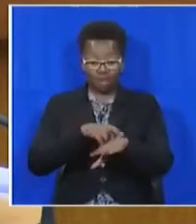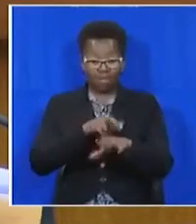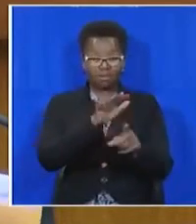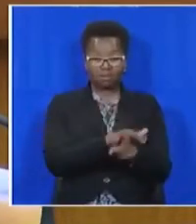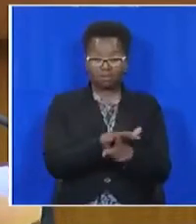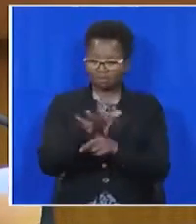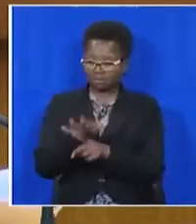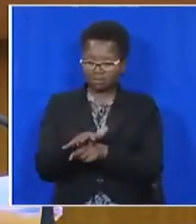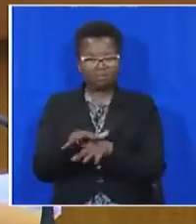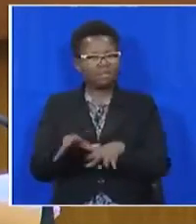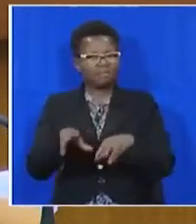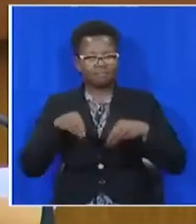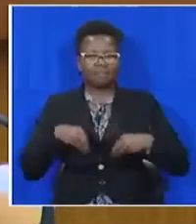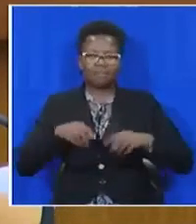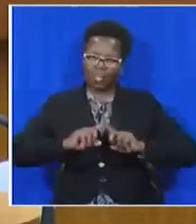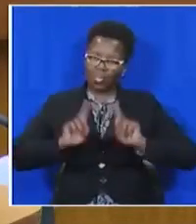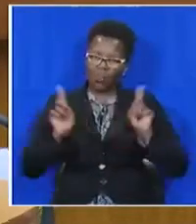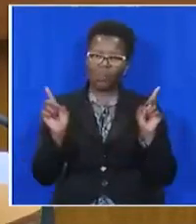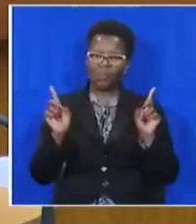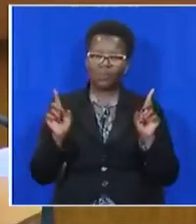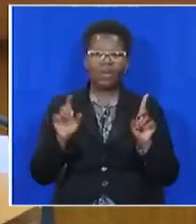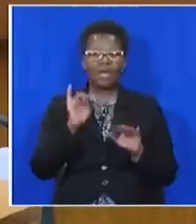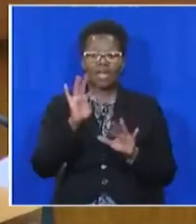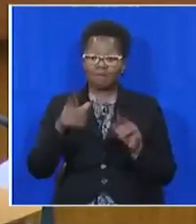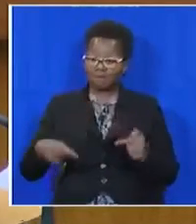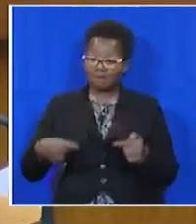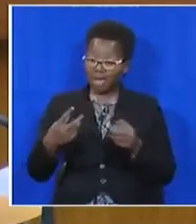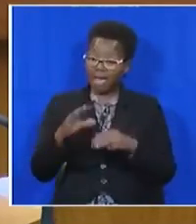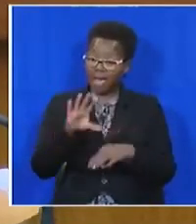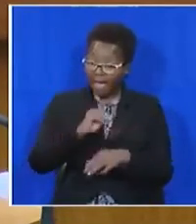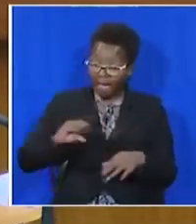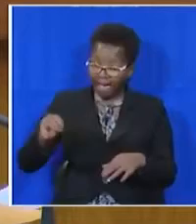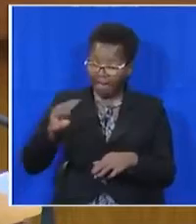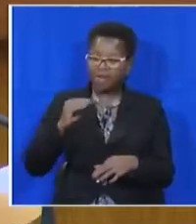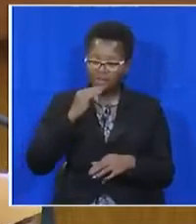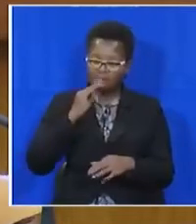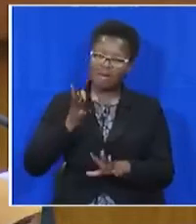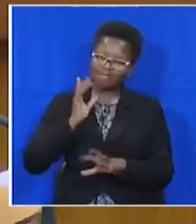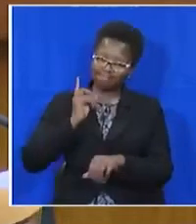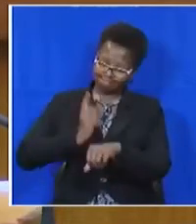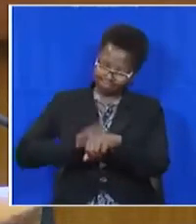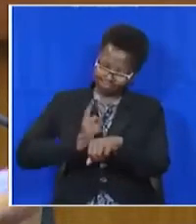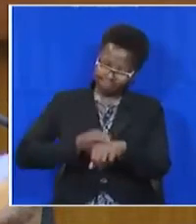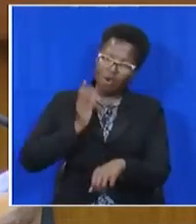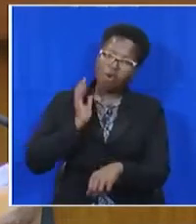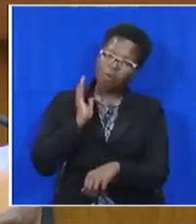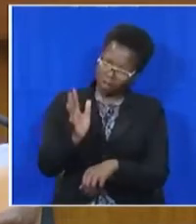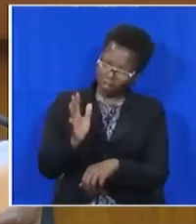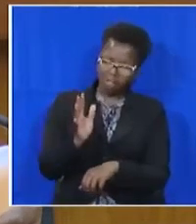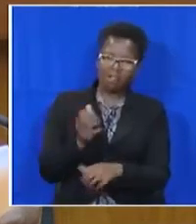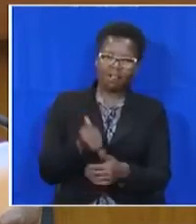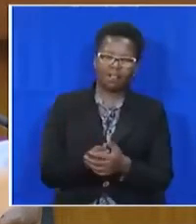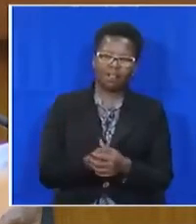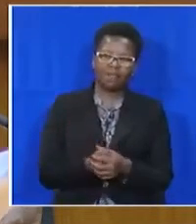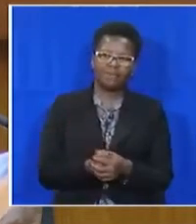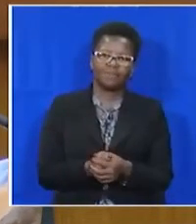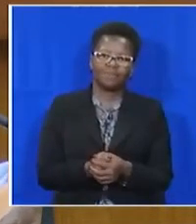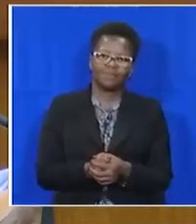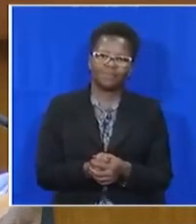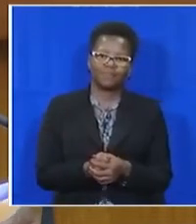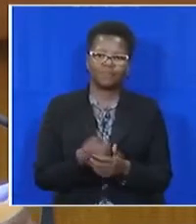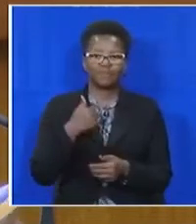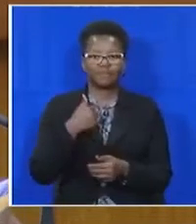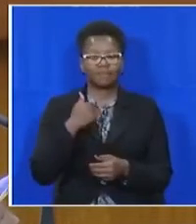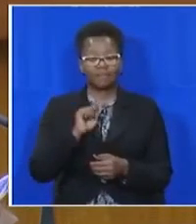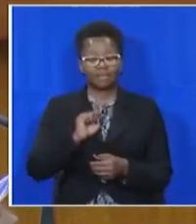or whenever we see them, we shall challenge them and give them a good hiding and paste them to the wall. The South African